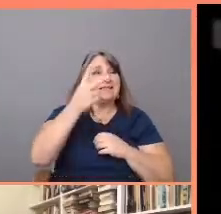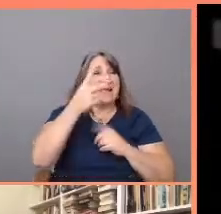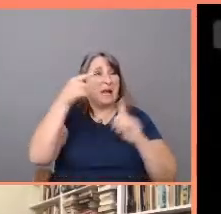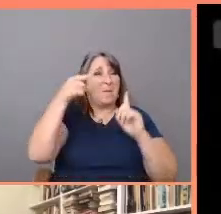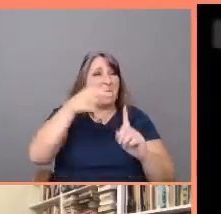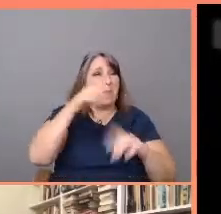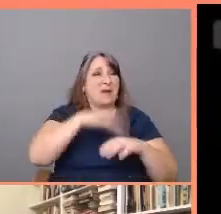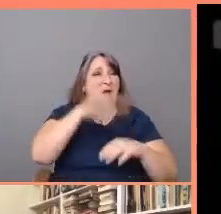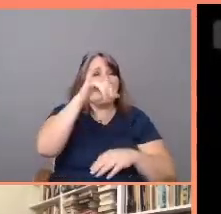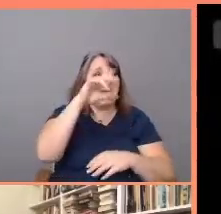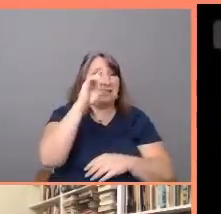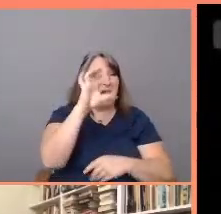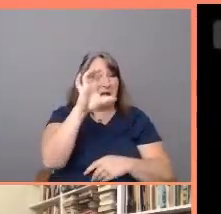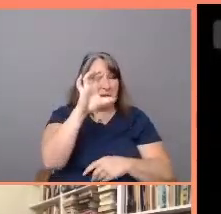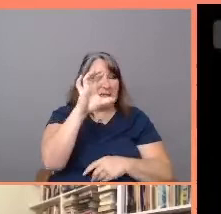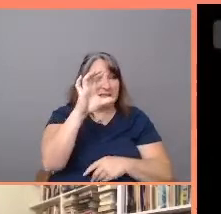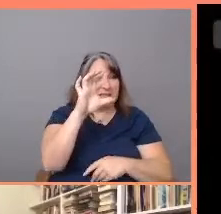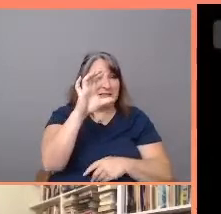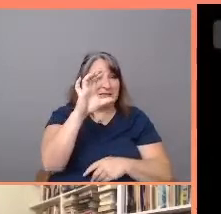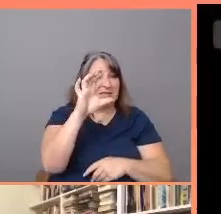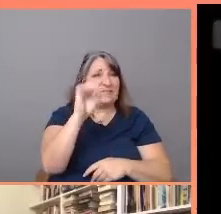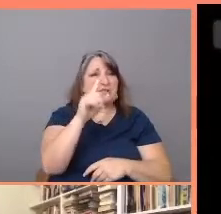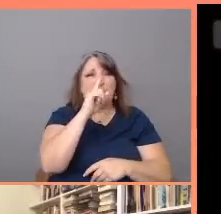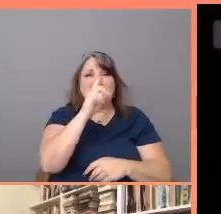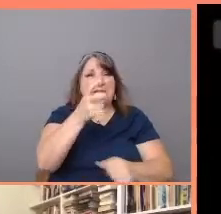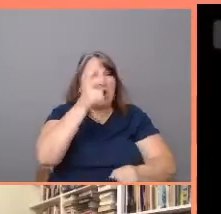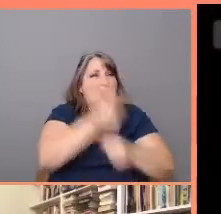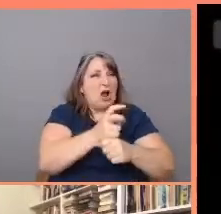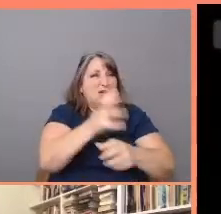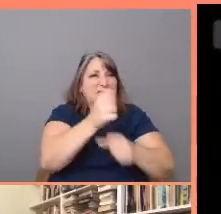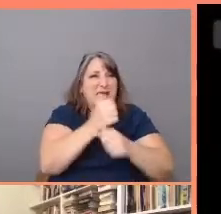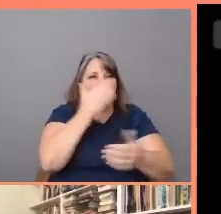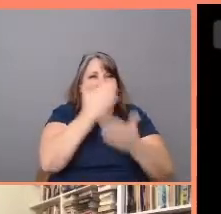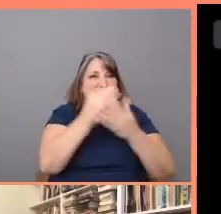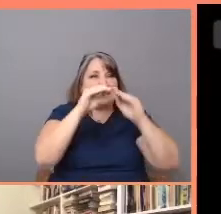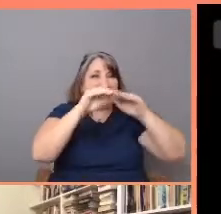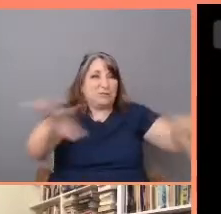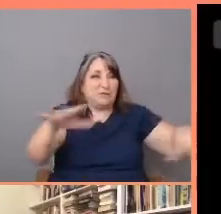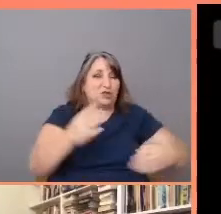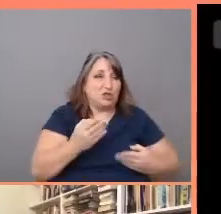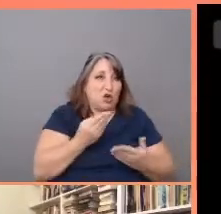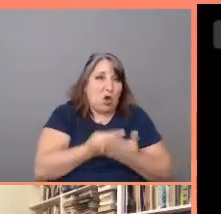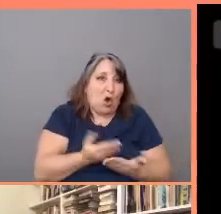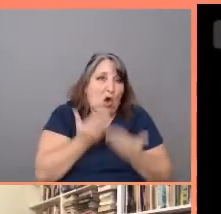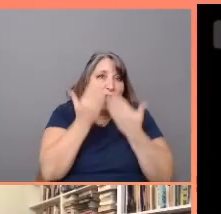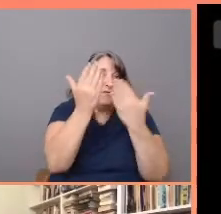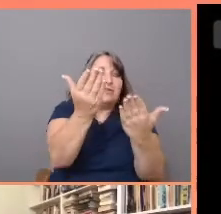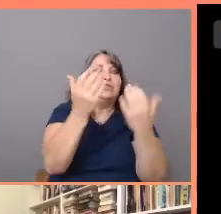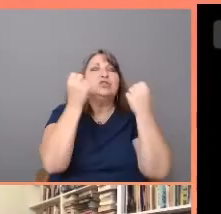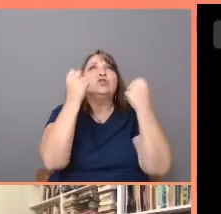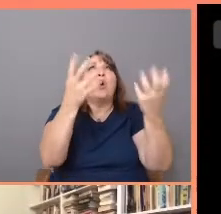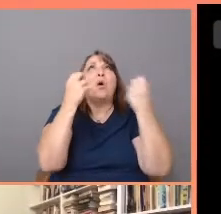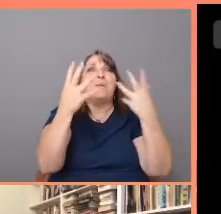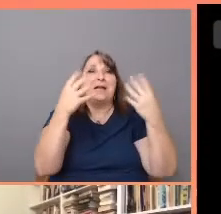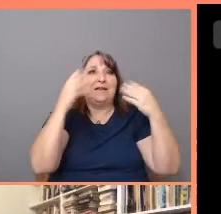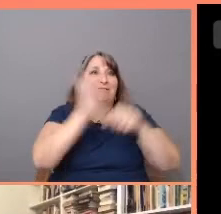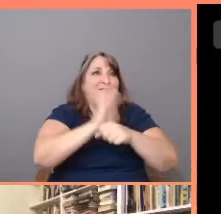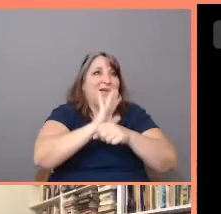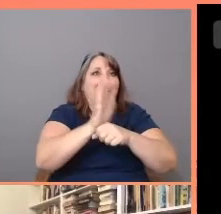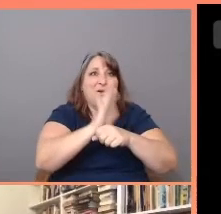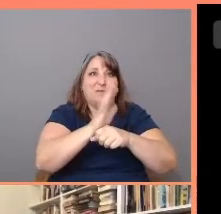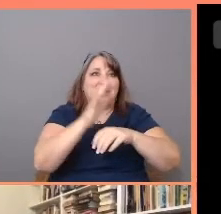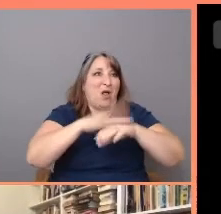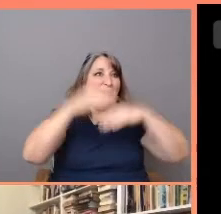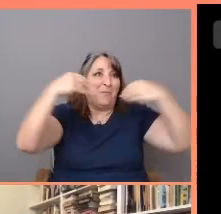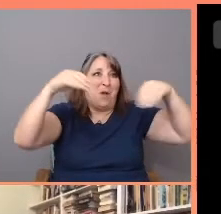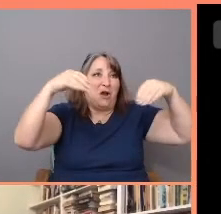position. So it's really hard to get a good distribution offer with so many films in the market for independent films. So it can really feel